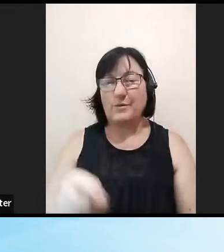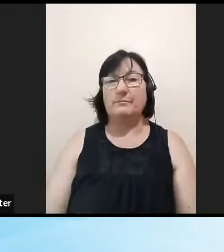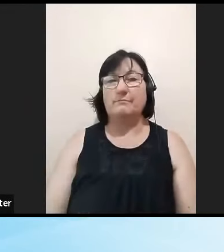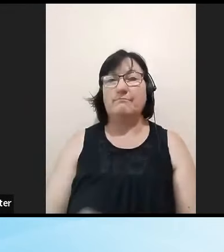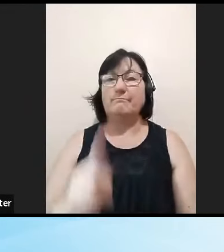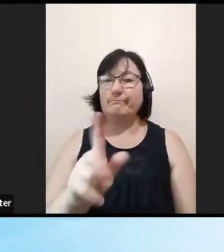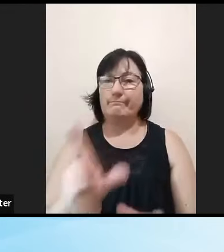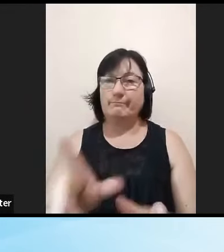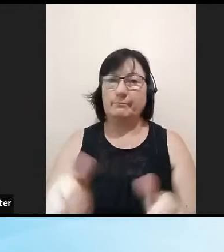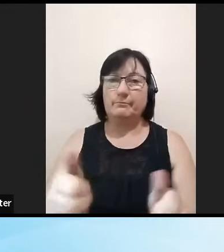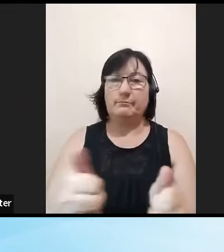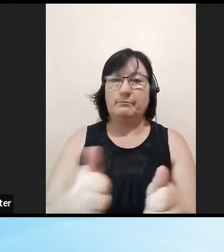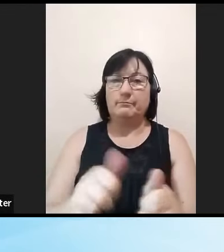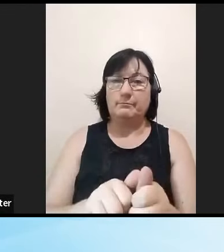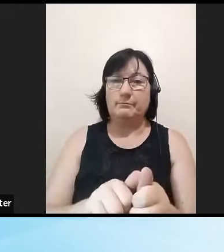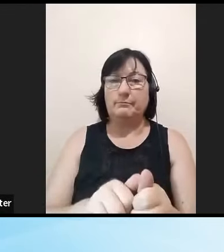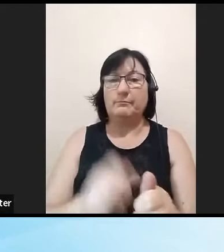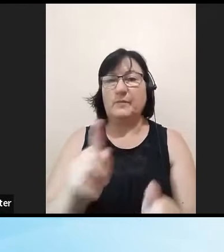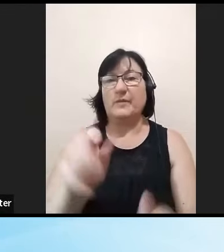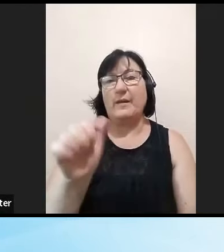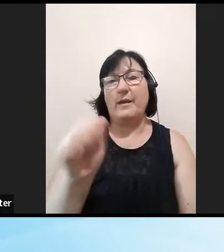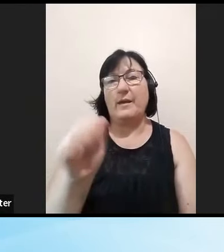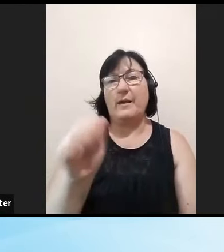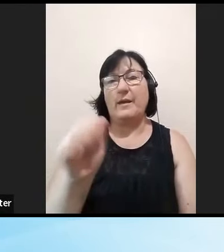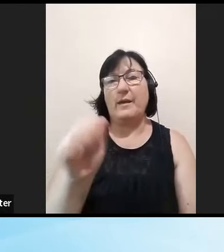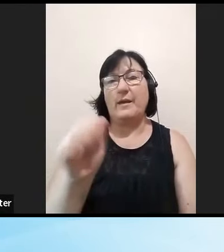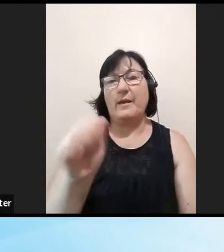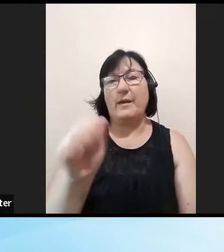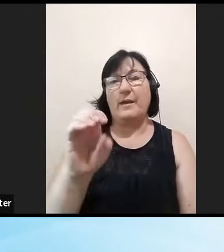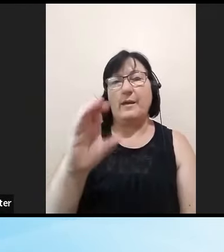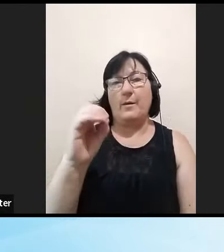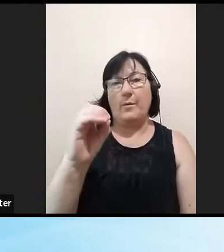program. We've got amongst us